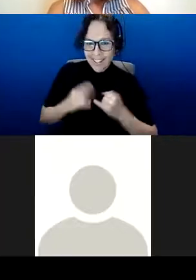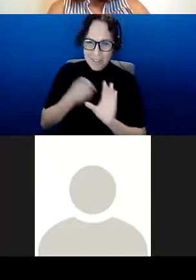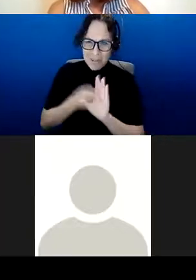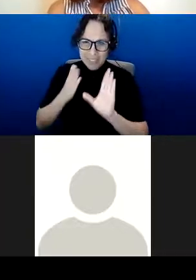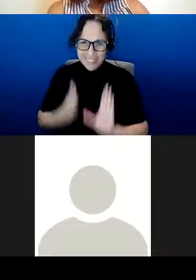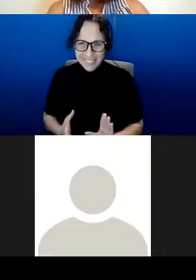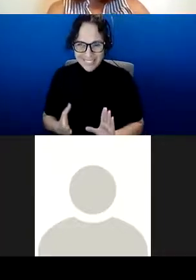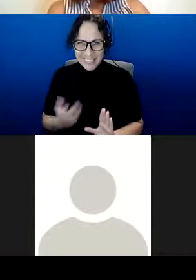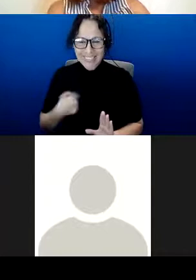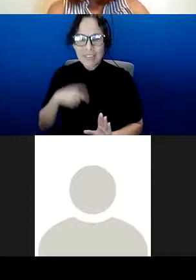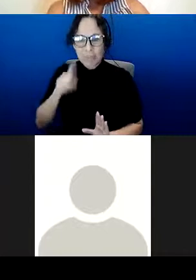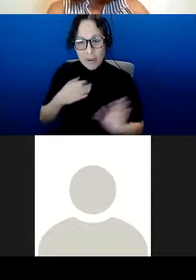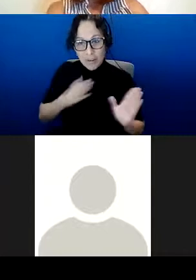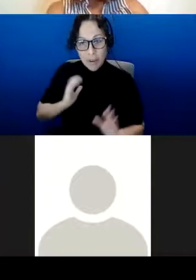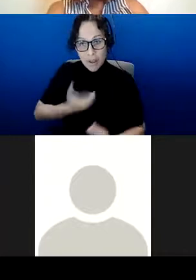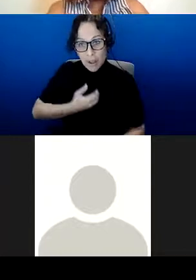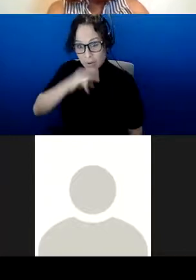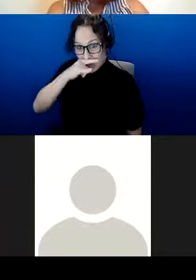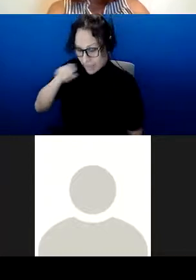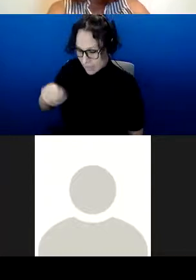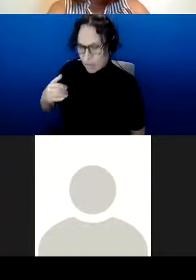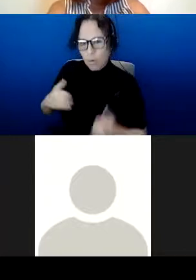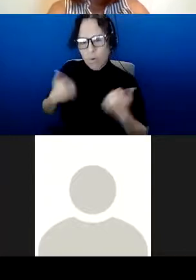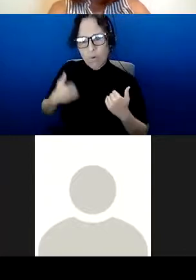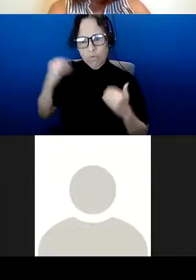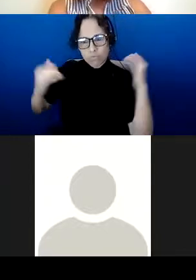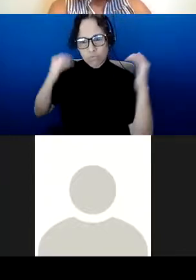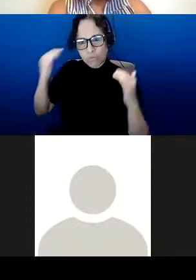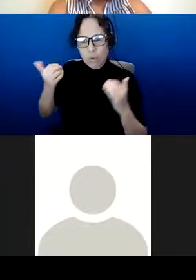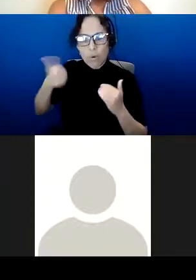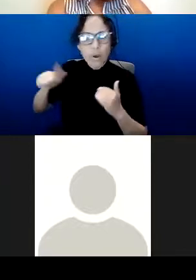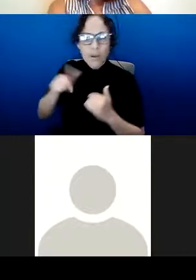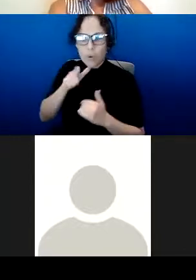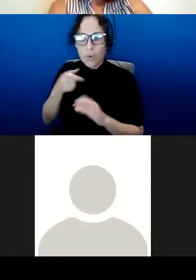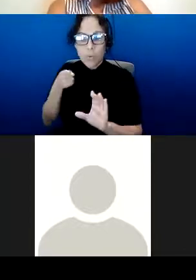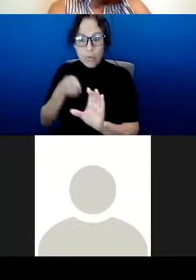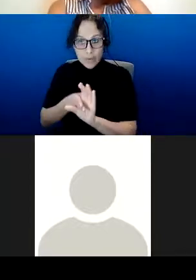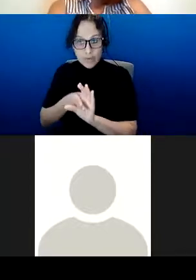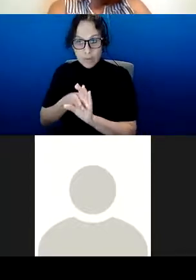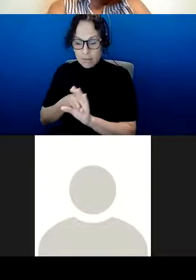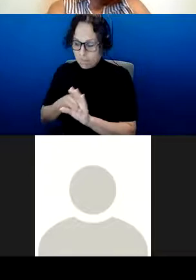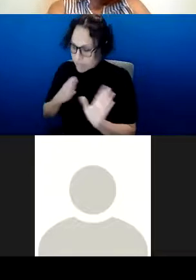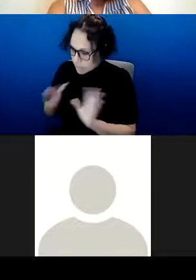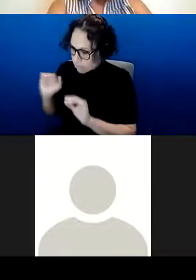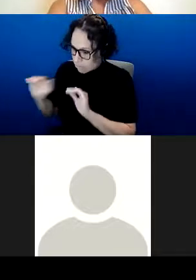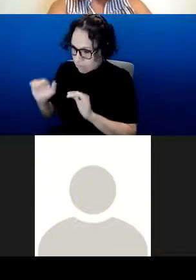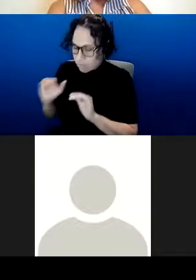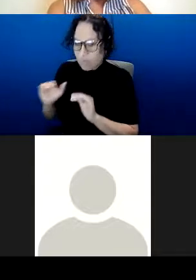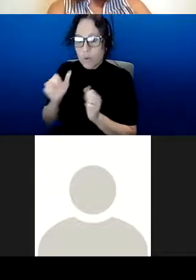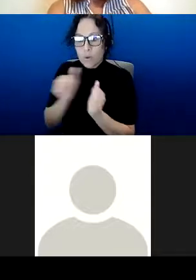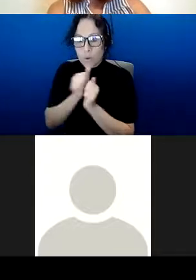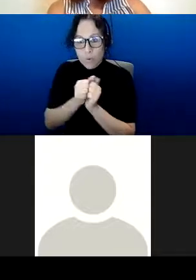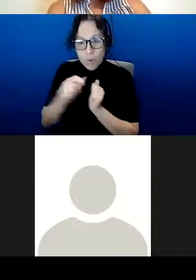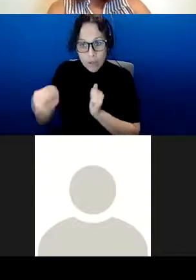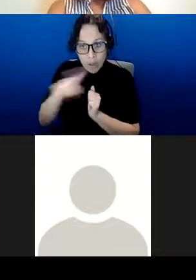need to prepare our child or young adult and any other attendees who are going to be on the appointment with us about what